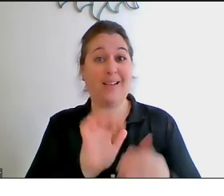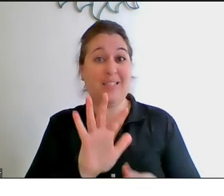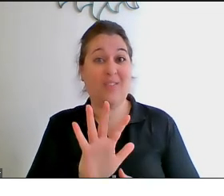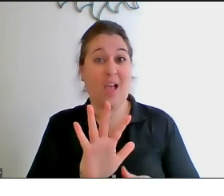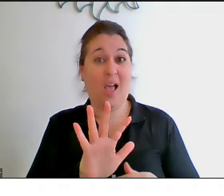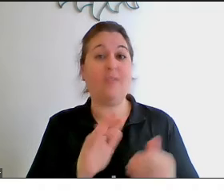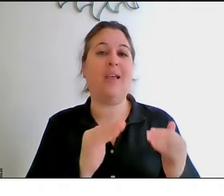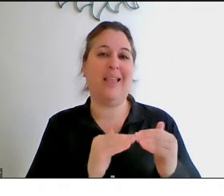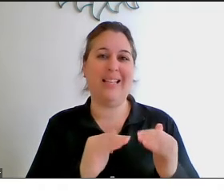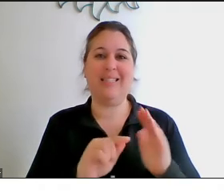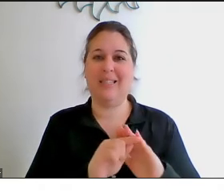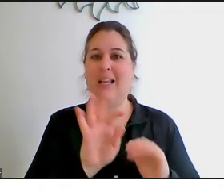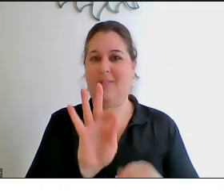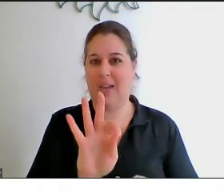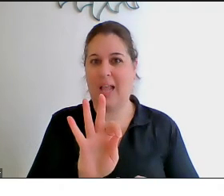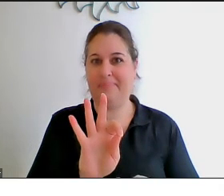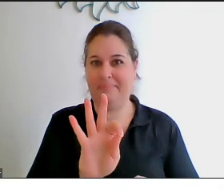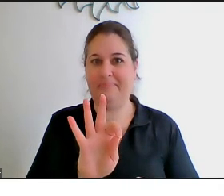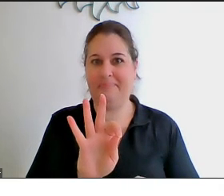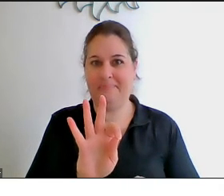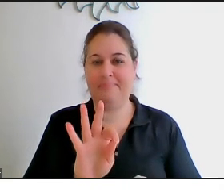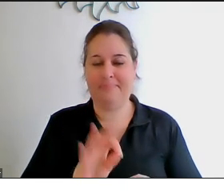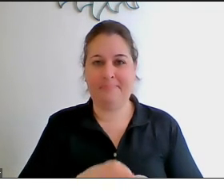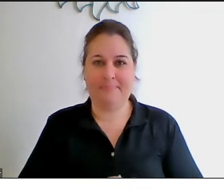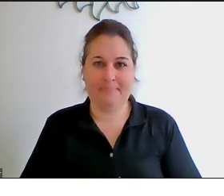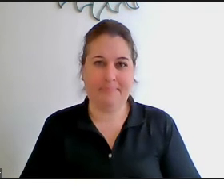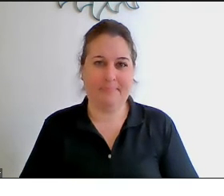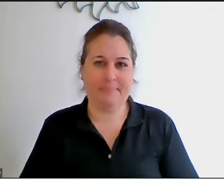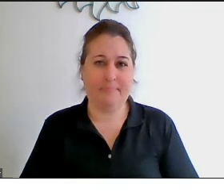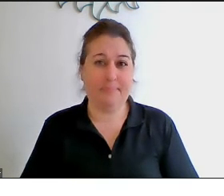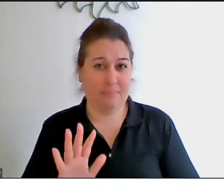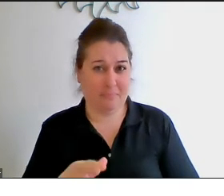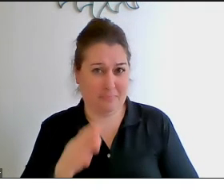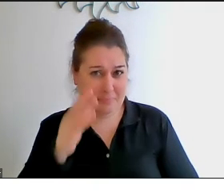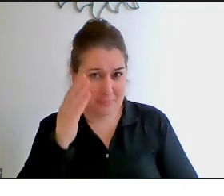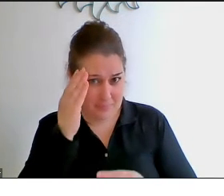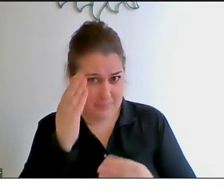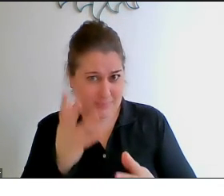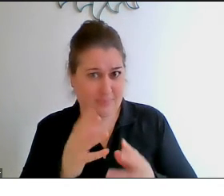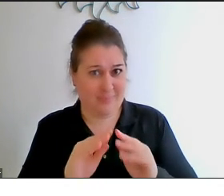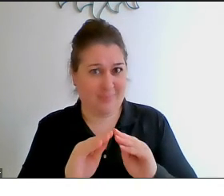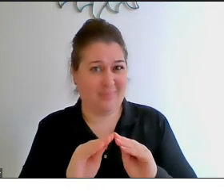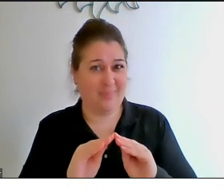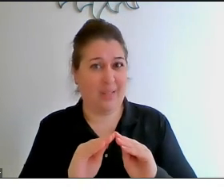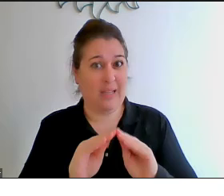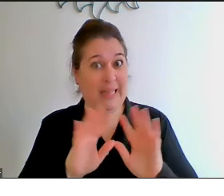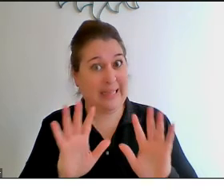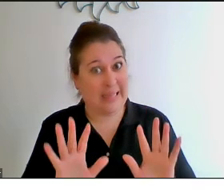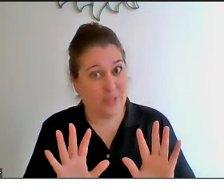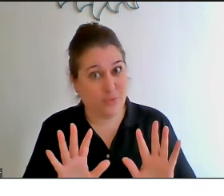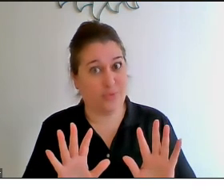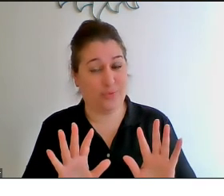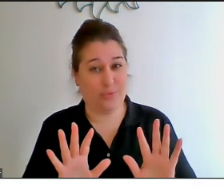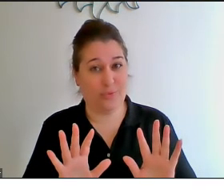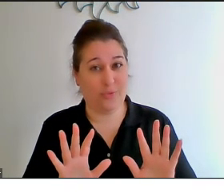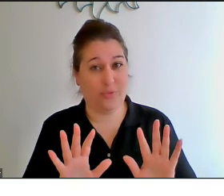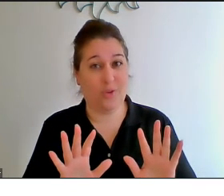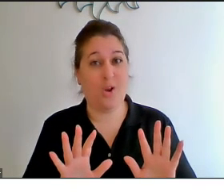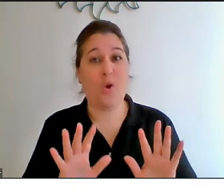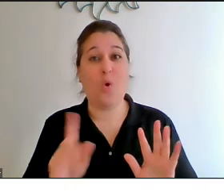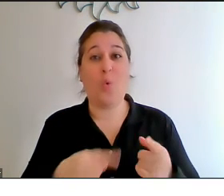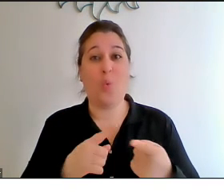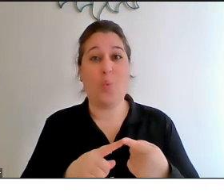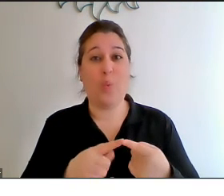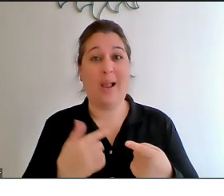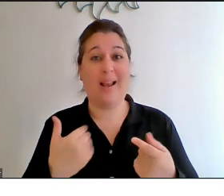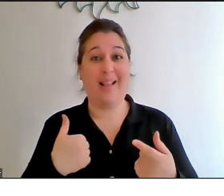So -4 minus 5 is -9. And just so that we are clear, I should be